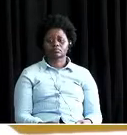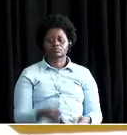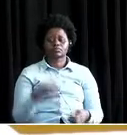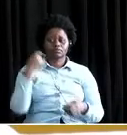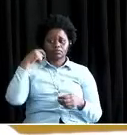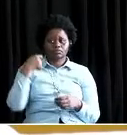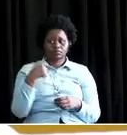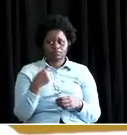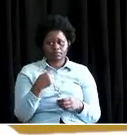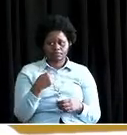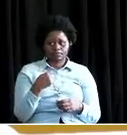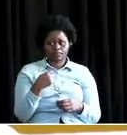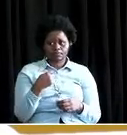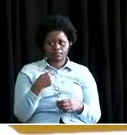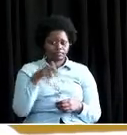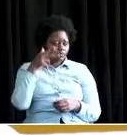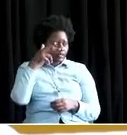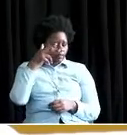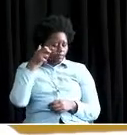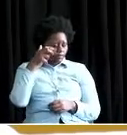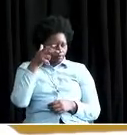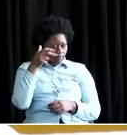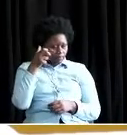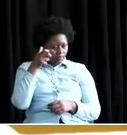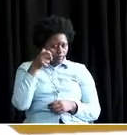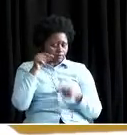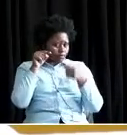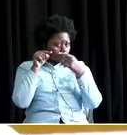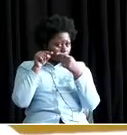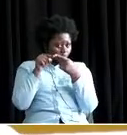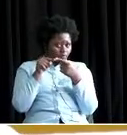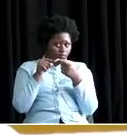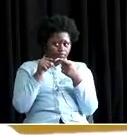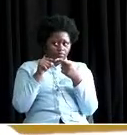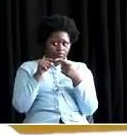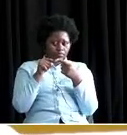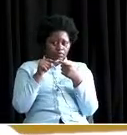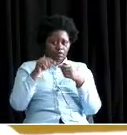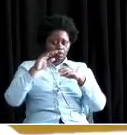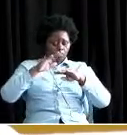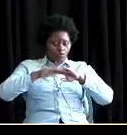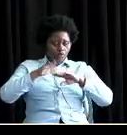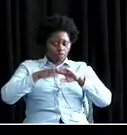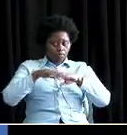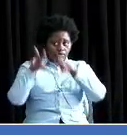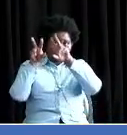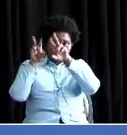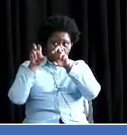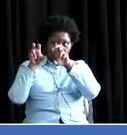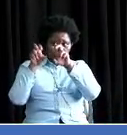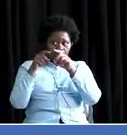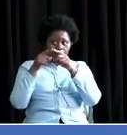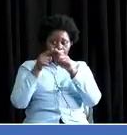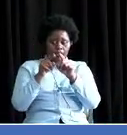Speaker, I hear your point on this particular matter, but Honourable Speaker, the